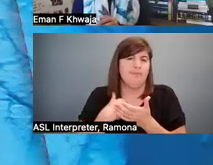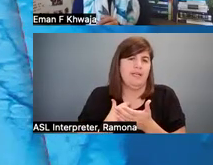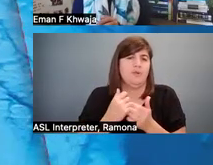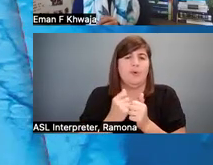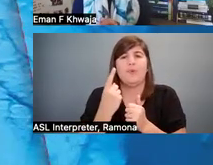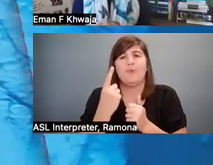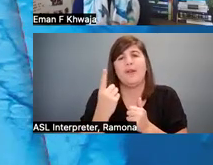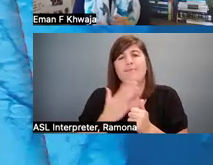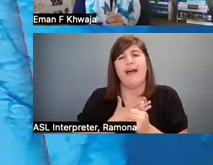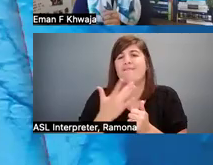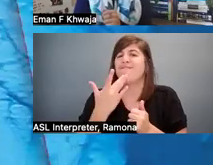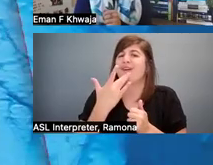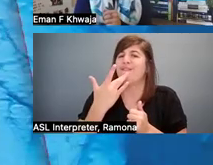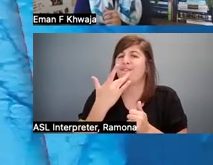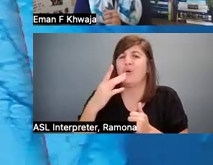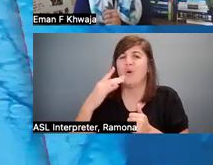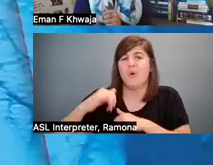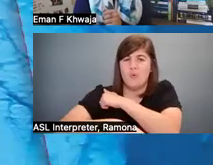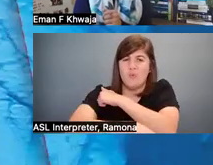favorite whales we have on Stellwagen Bank.